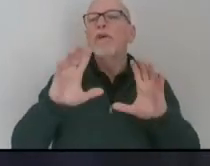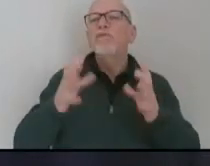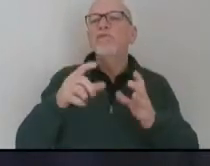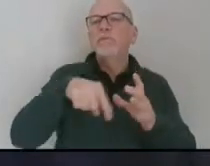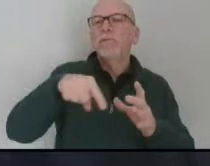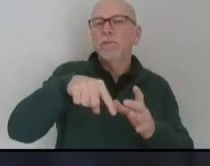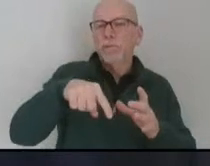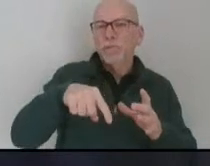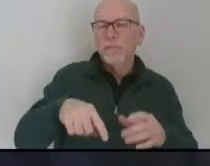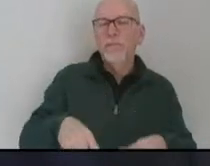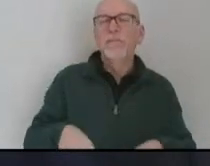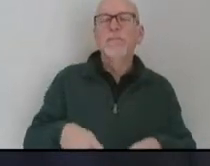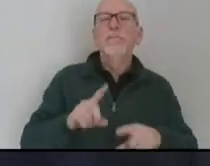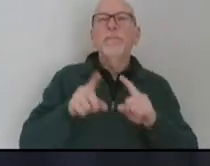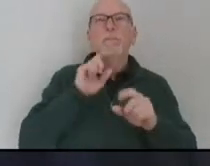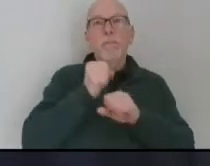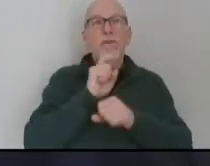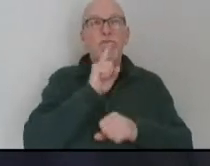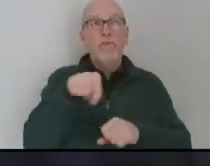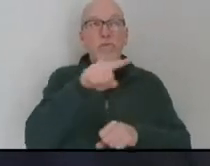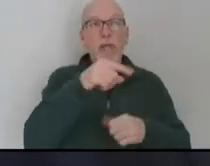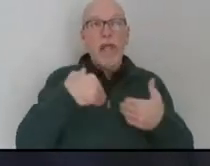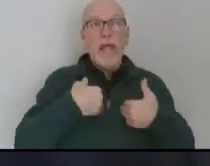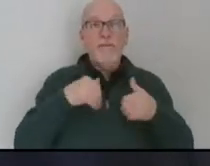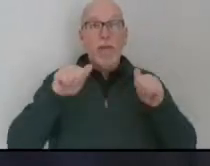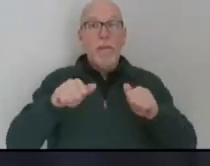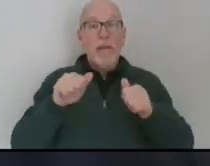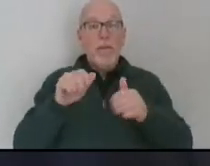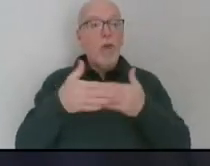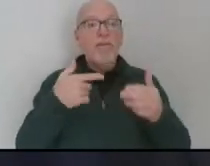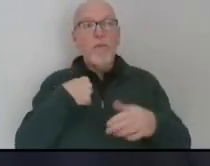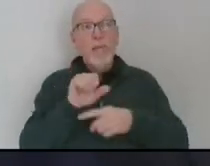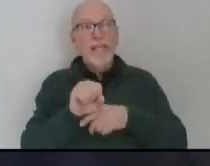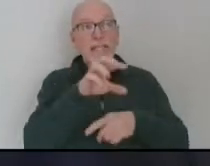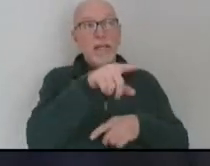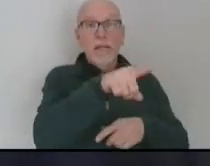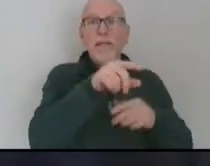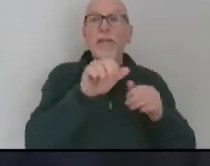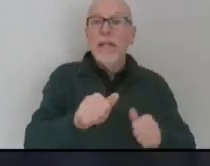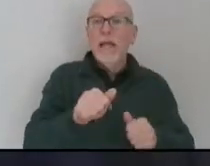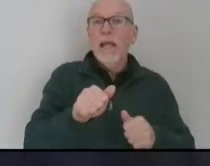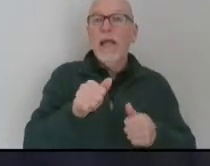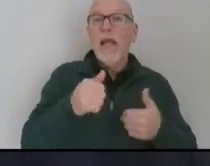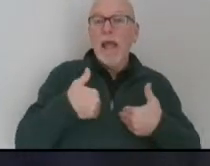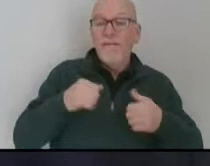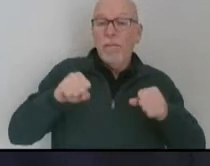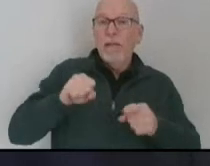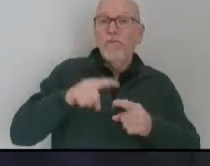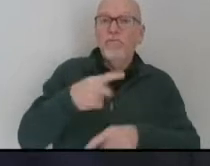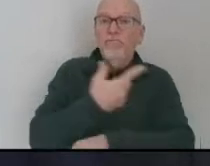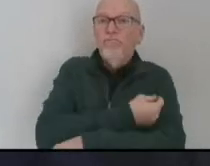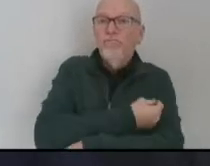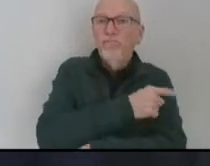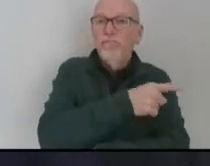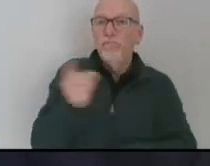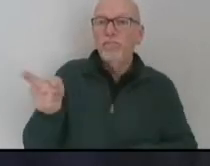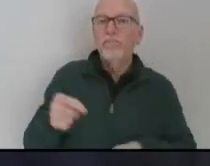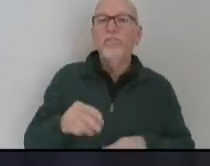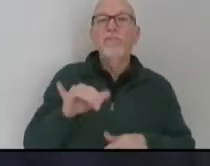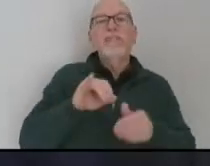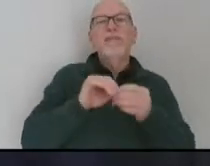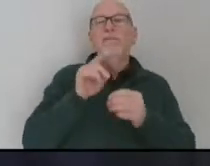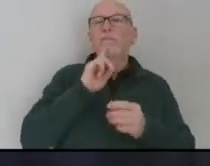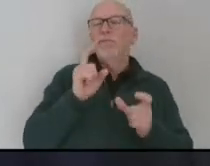assuring that they had the ability to whatever vaccine we were sending them, that they had ability to put shots in arms. So those numbers really change on a